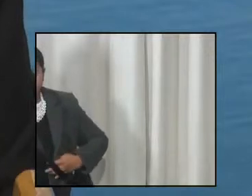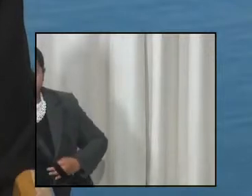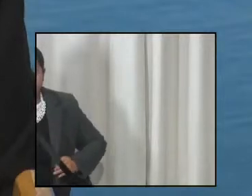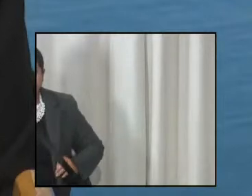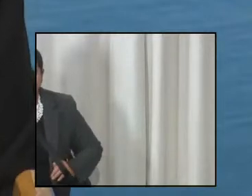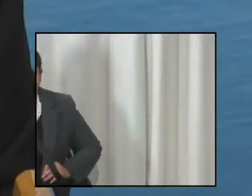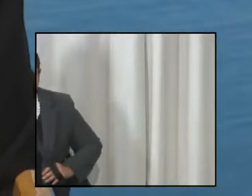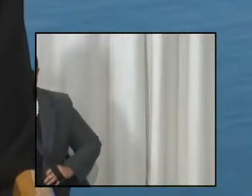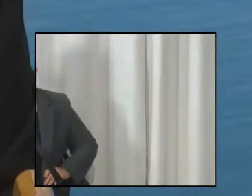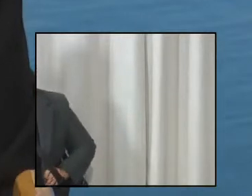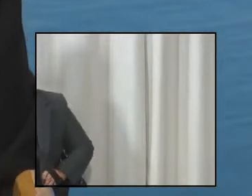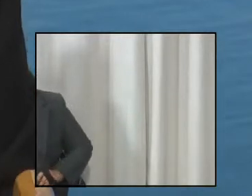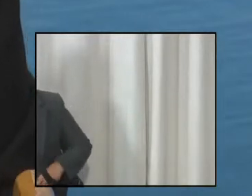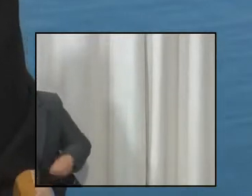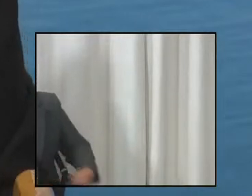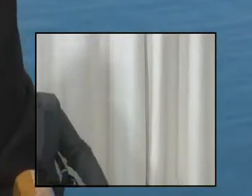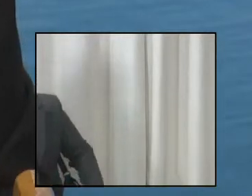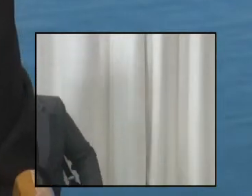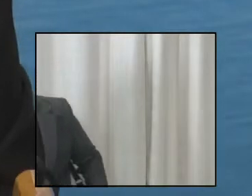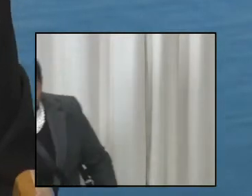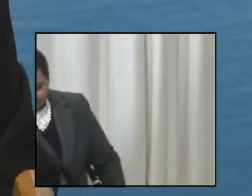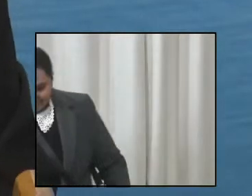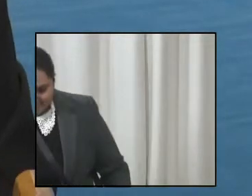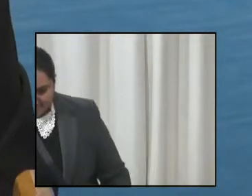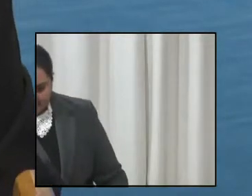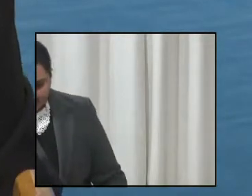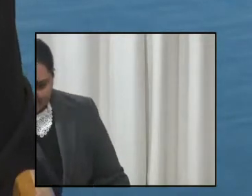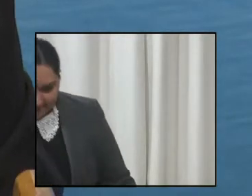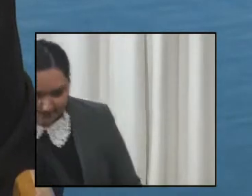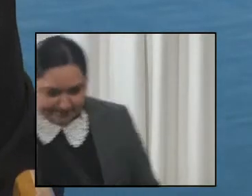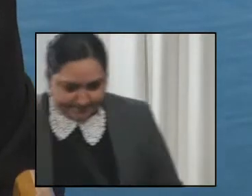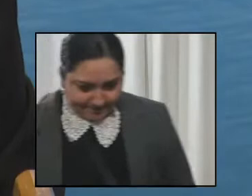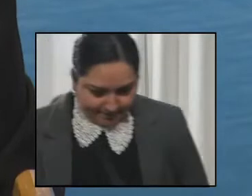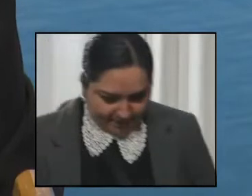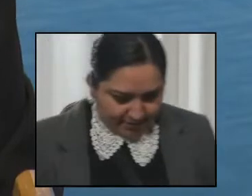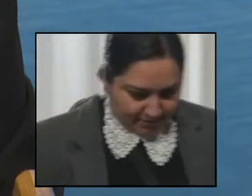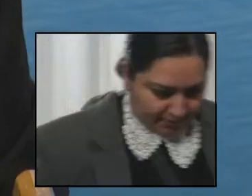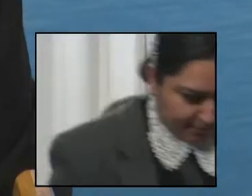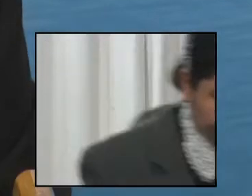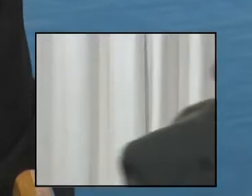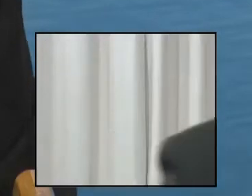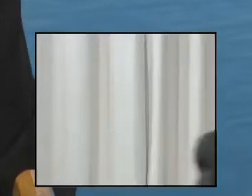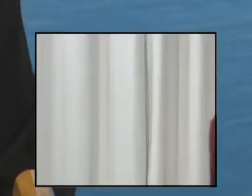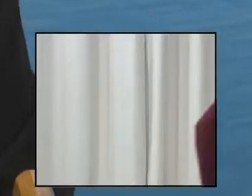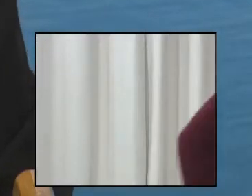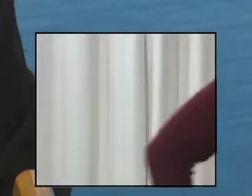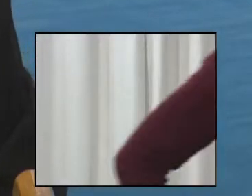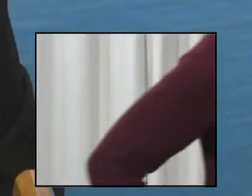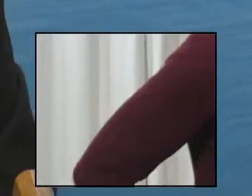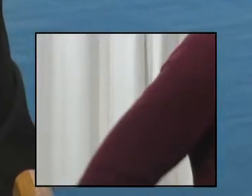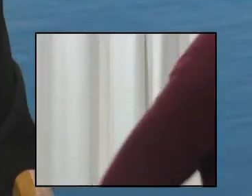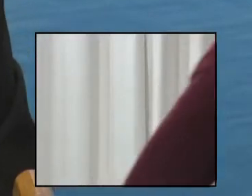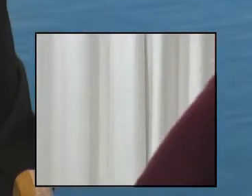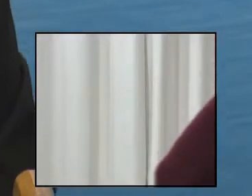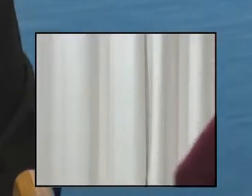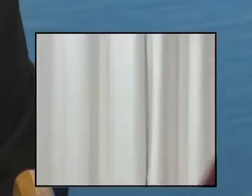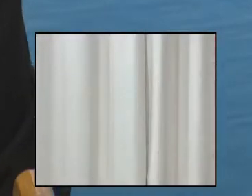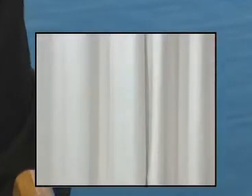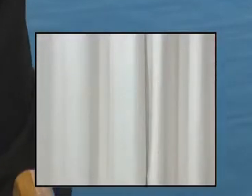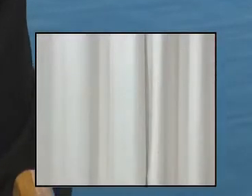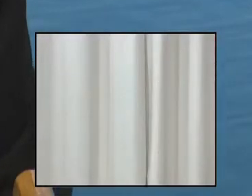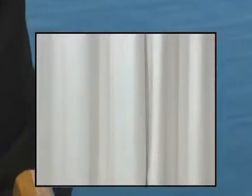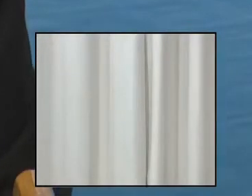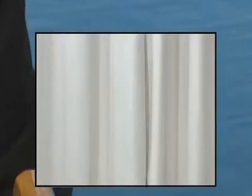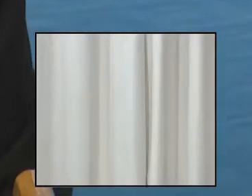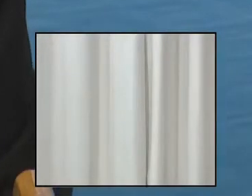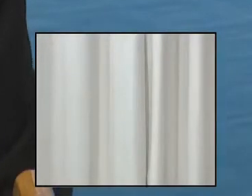actualización de respuesta de emergencia del personal de la ciudad del Consejo Municipal esa noche. Para